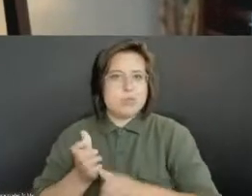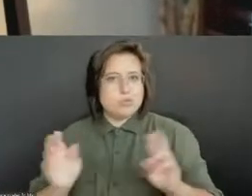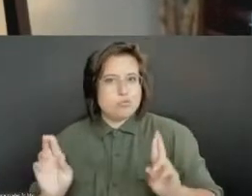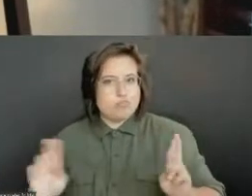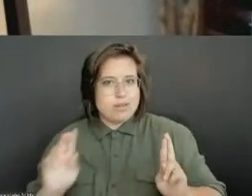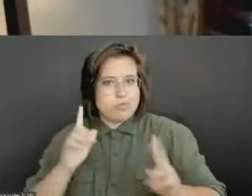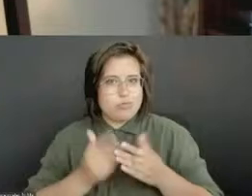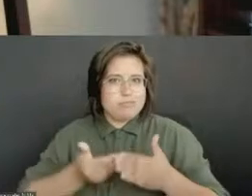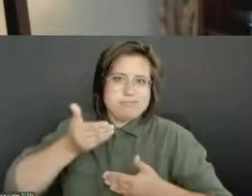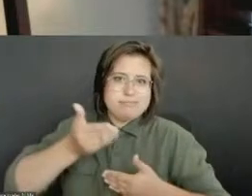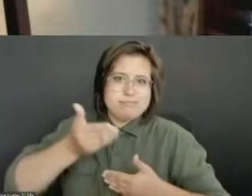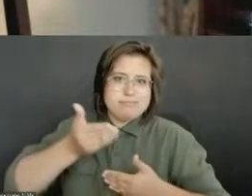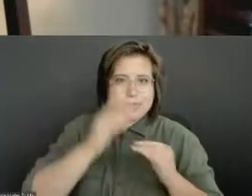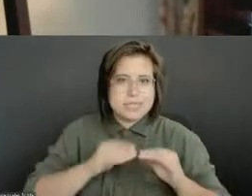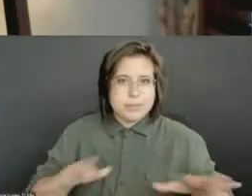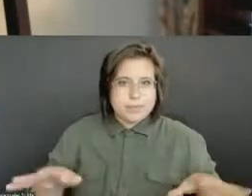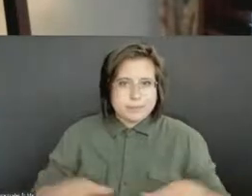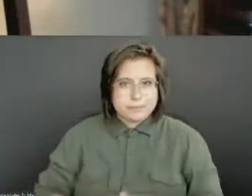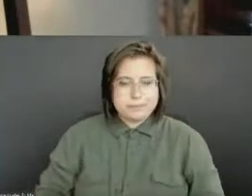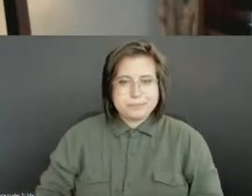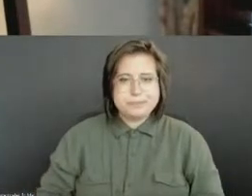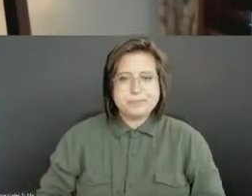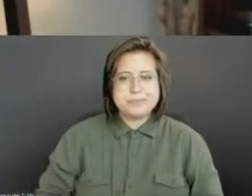next pandemic. Thank you.